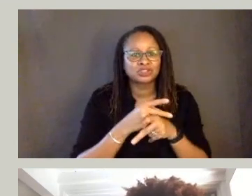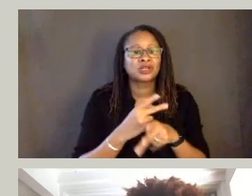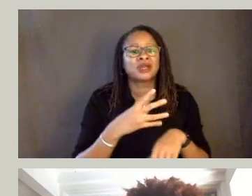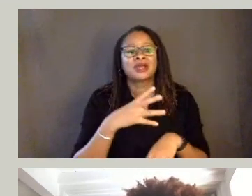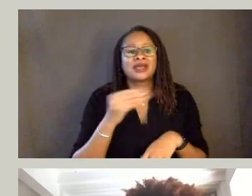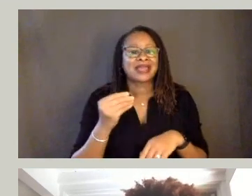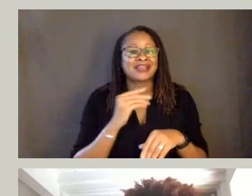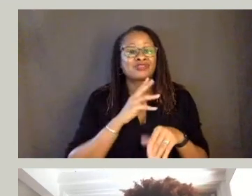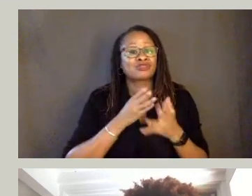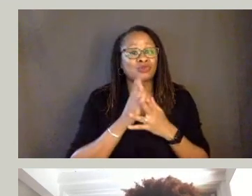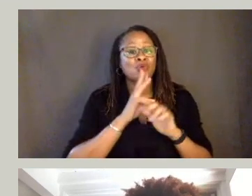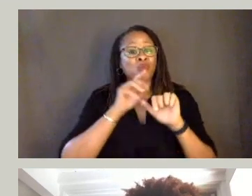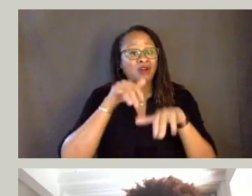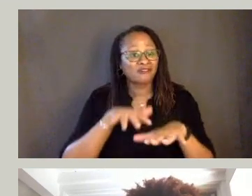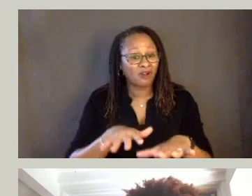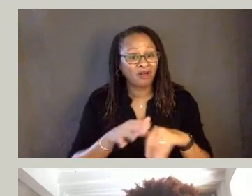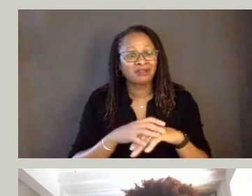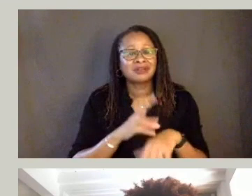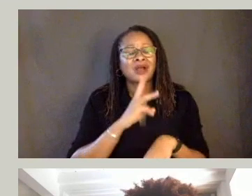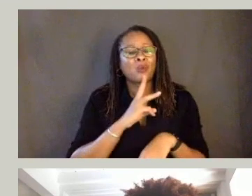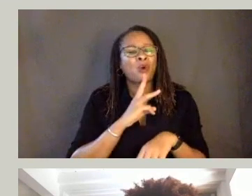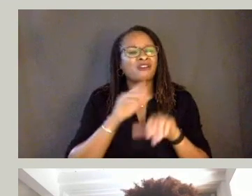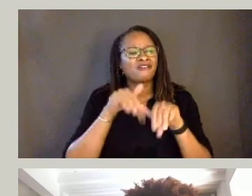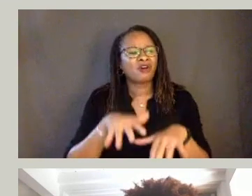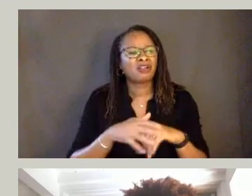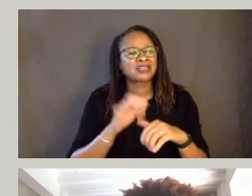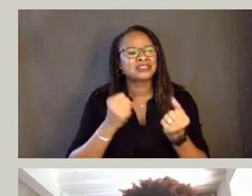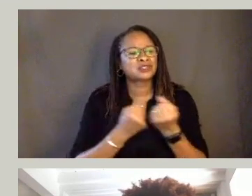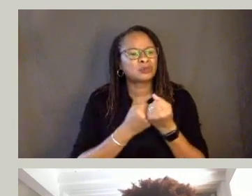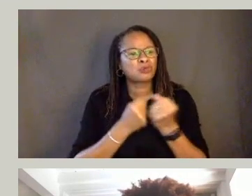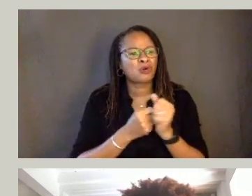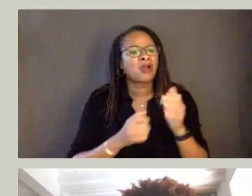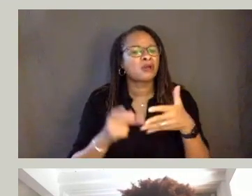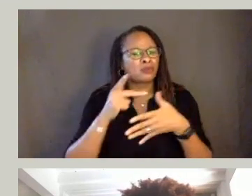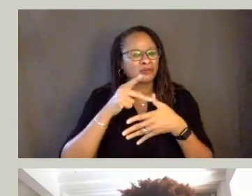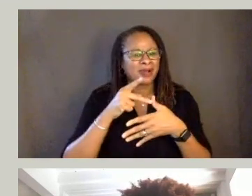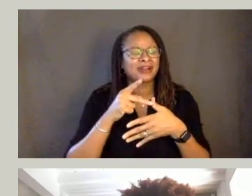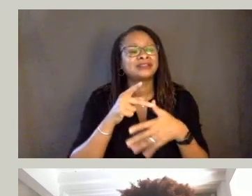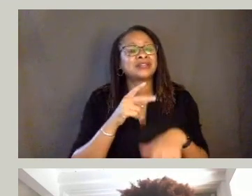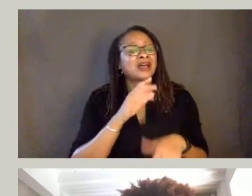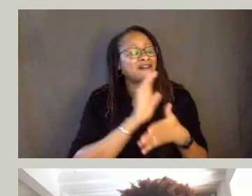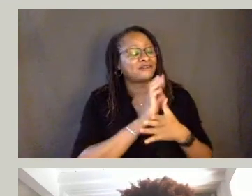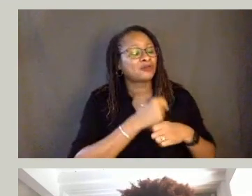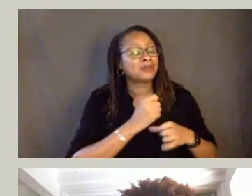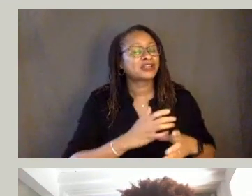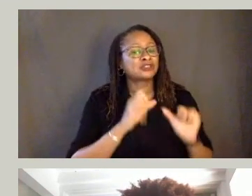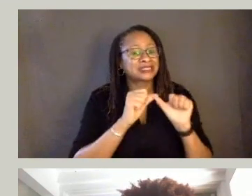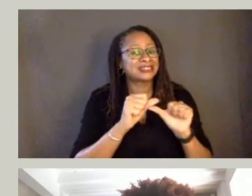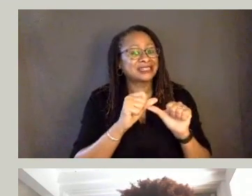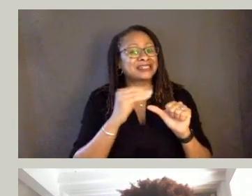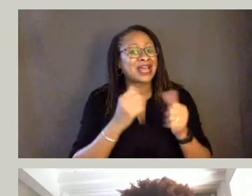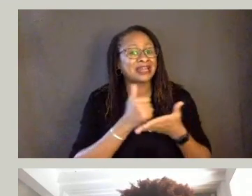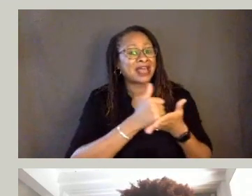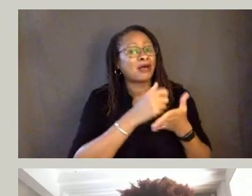waterfall, continue to support priorities of filmmaker sustainability and the health of the field.